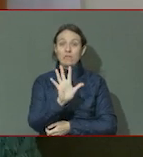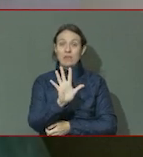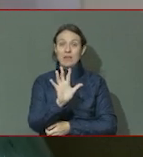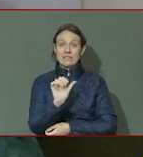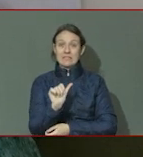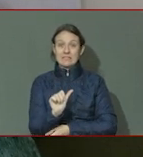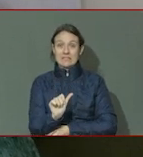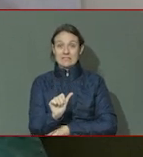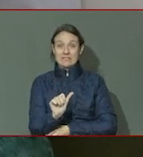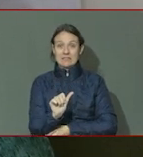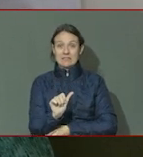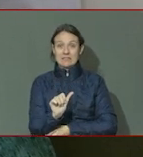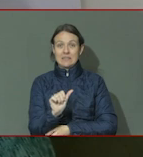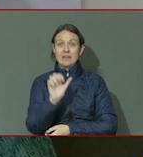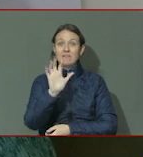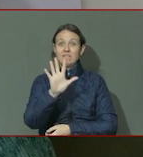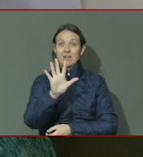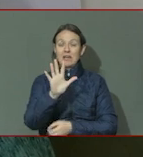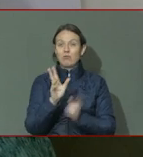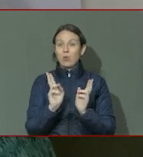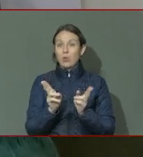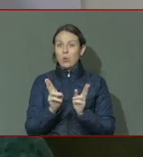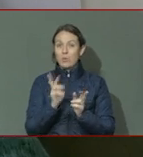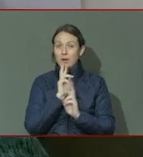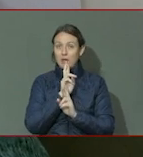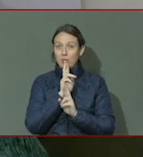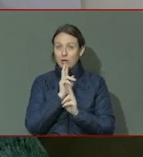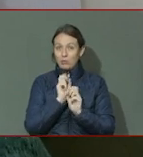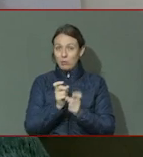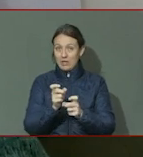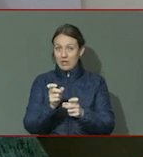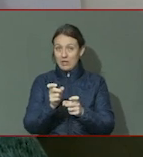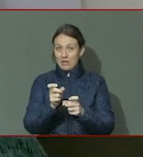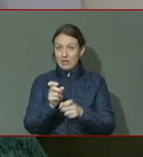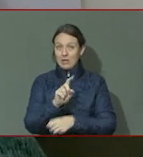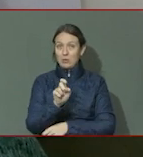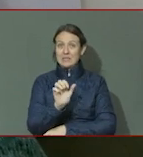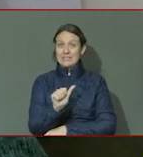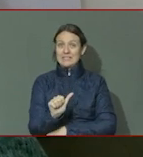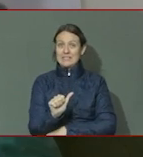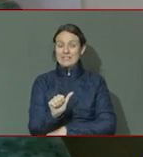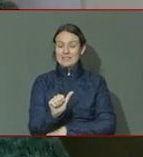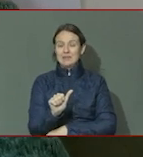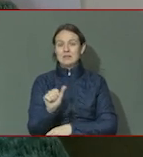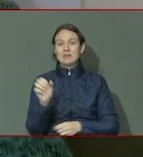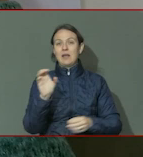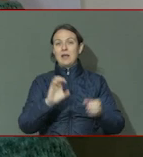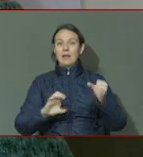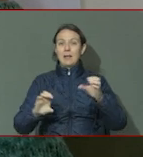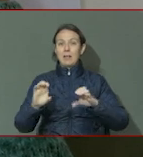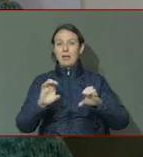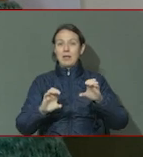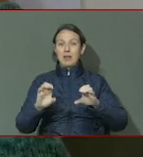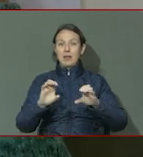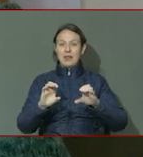6. 5 is usually reaction rate. And question 6, chemical equilibrium. They